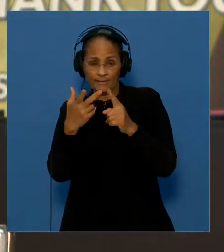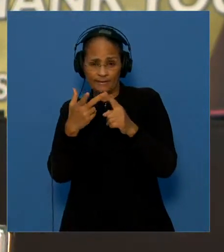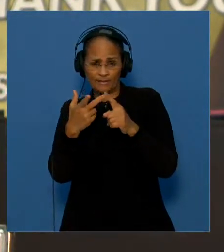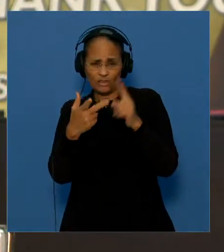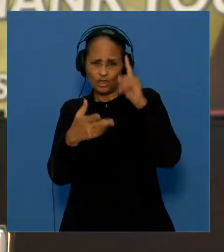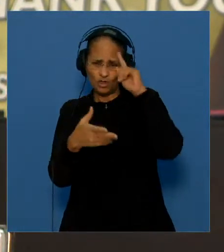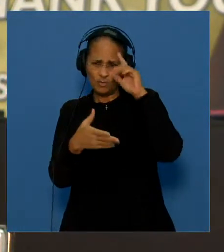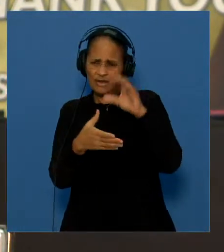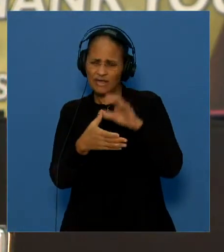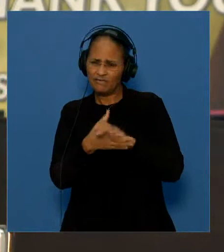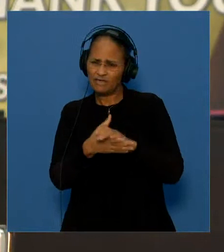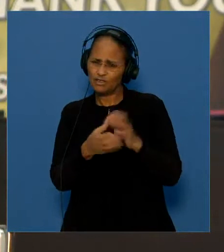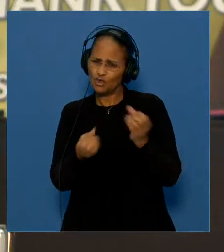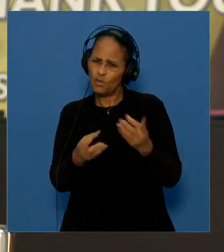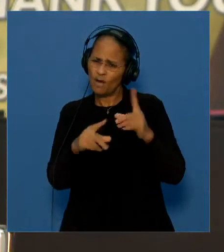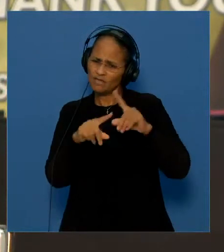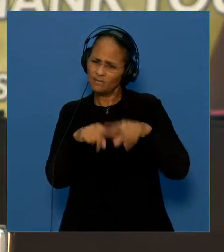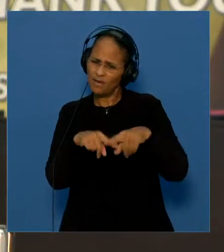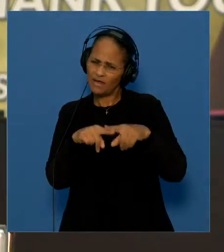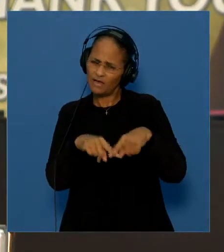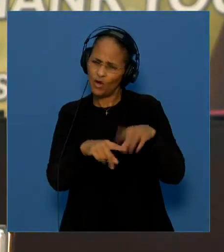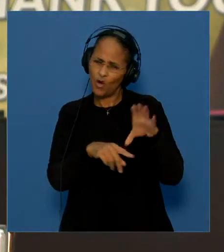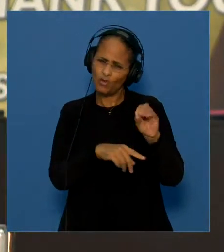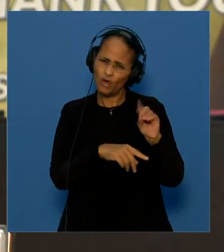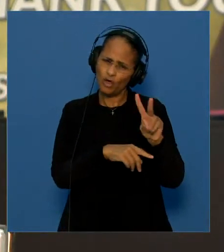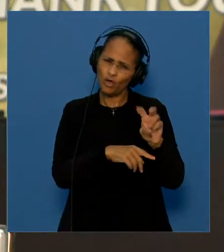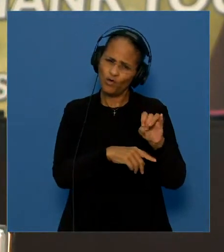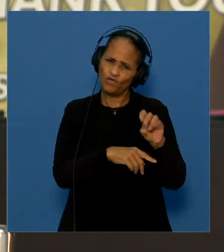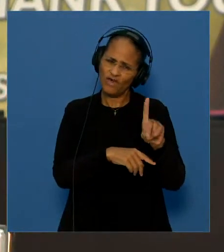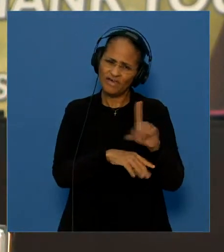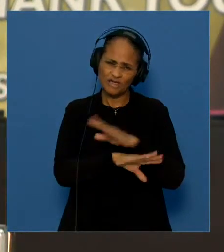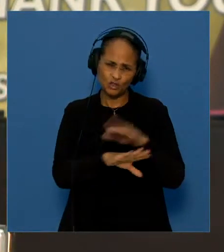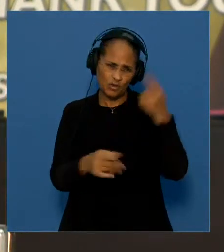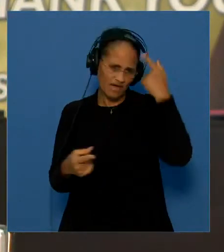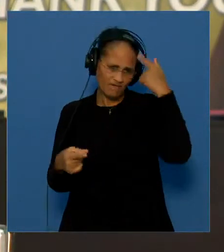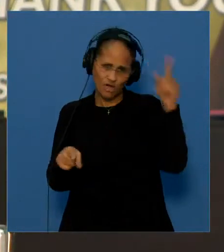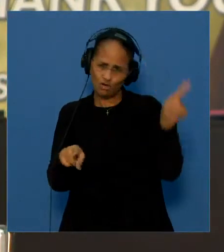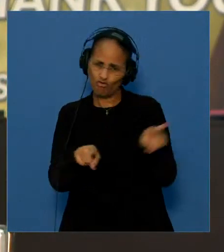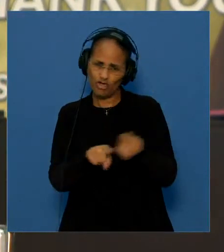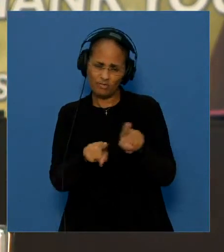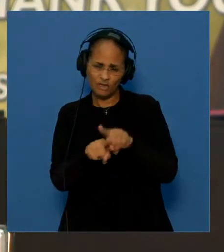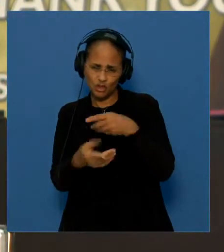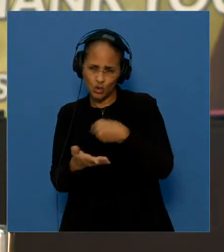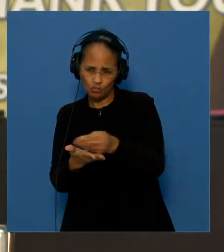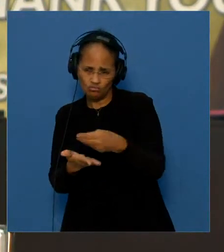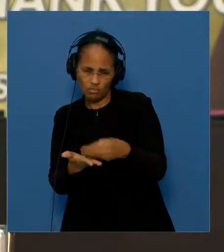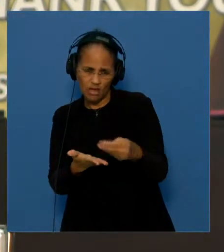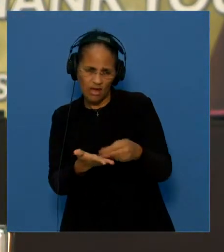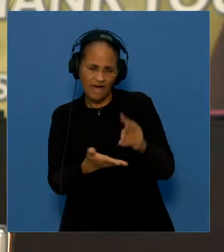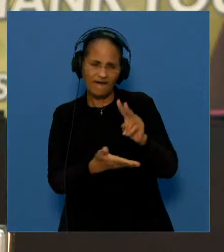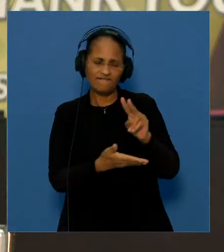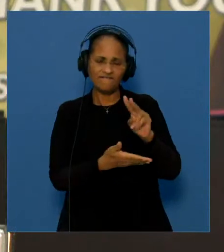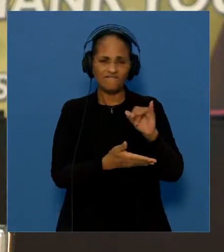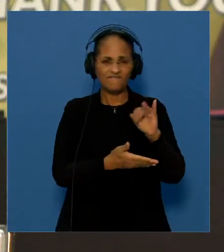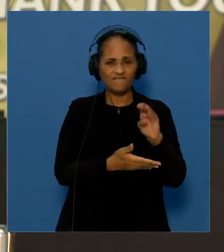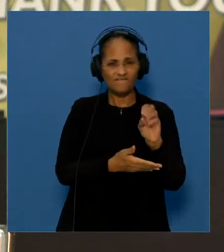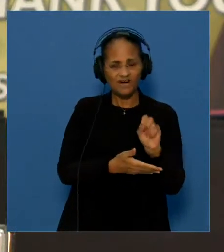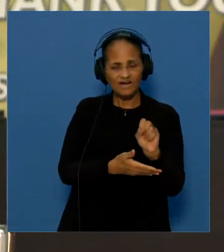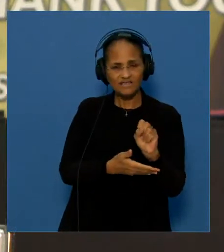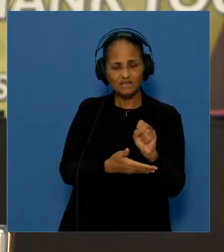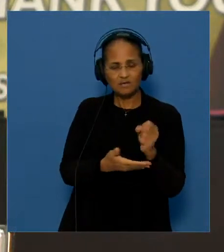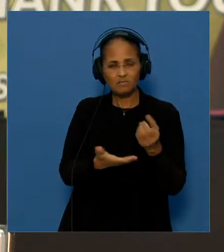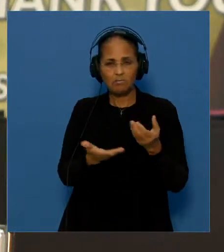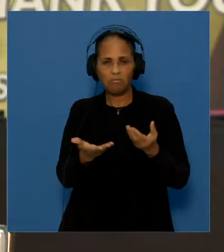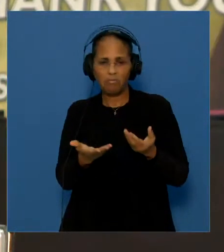reliance on COVAX when it doesn't have agreements in place to distribute Pfizer and BioNTech